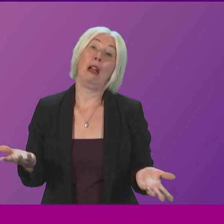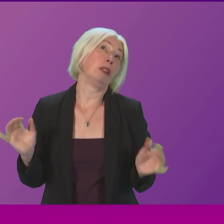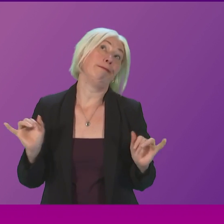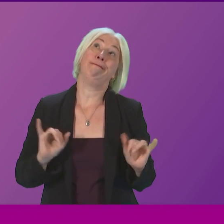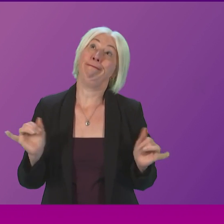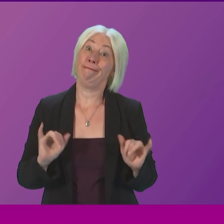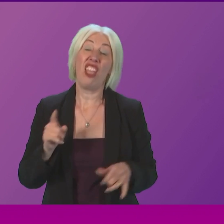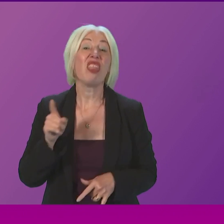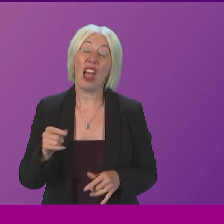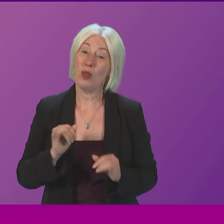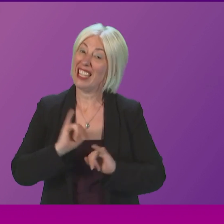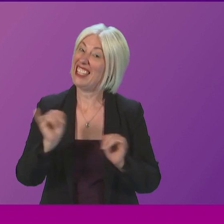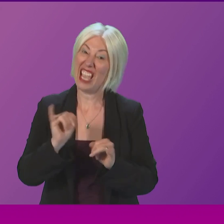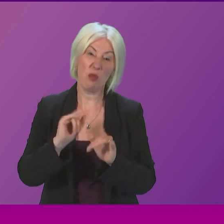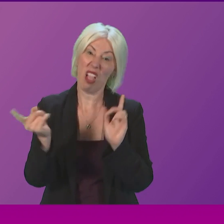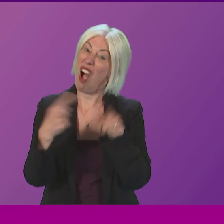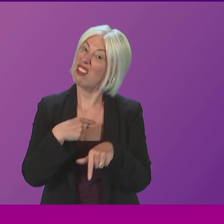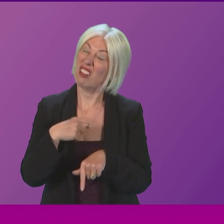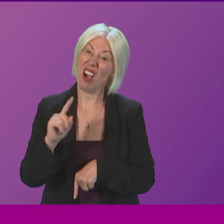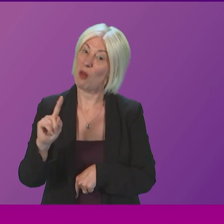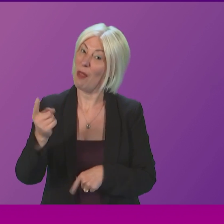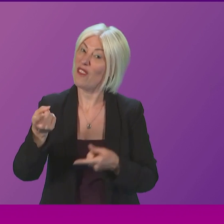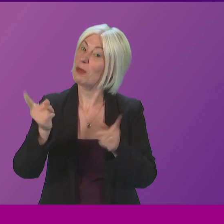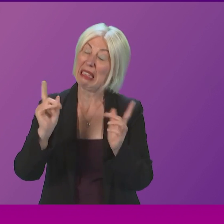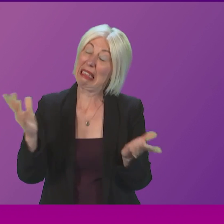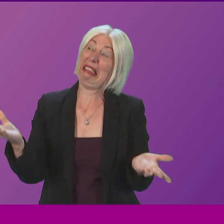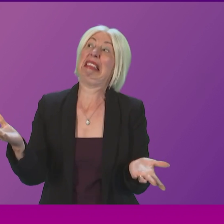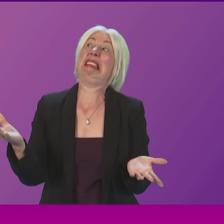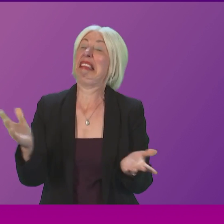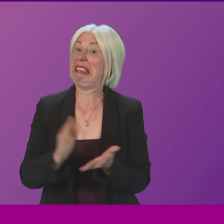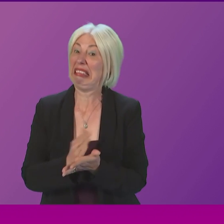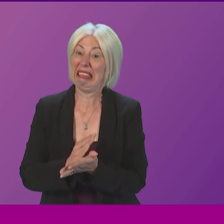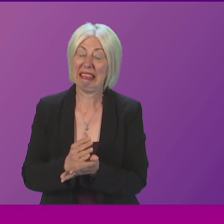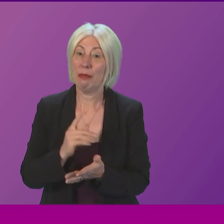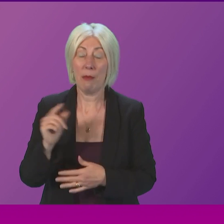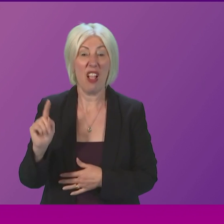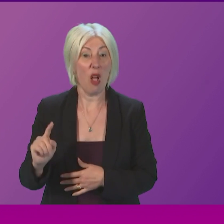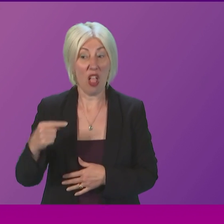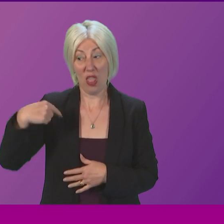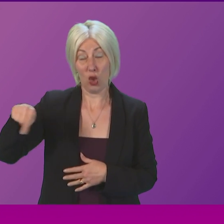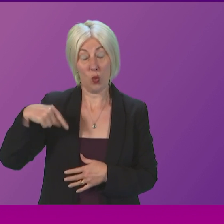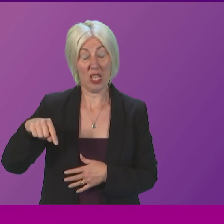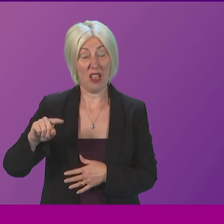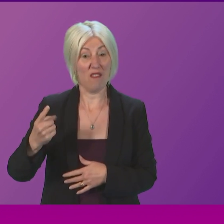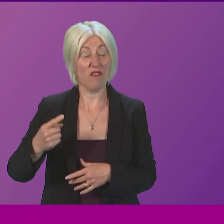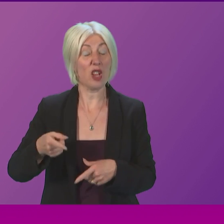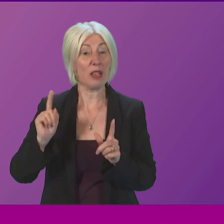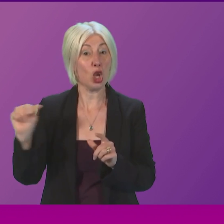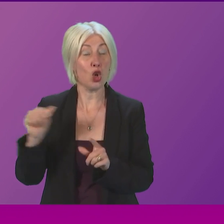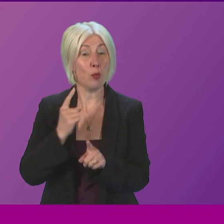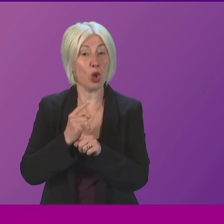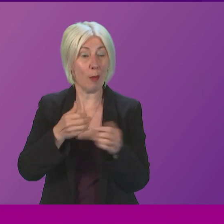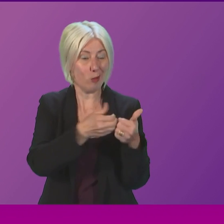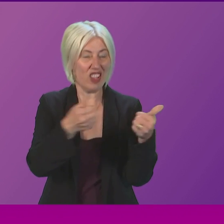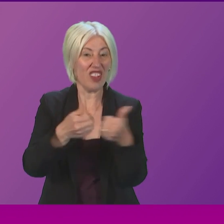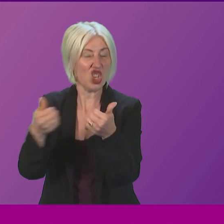Dearie me, that was a terrible answer from the First Minister. I mean, I'm not sure this is the week the First Minister should be talking about divisions in a political party.